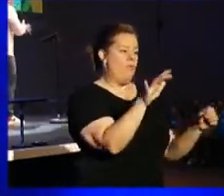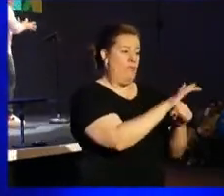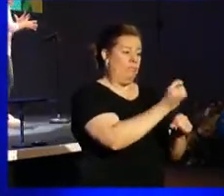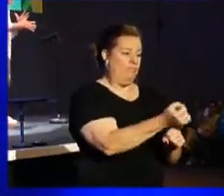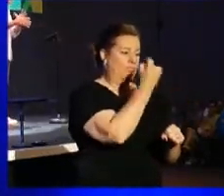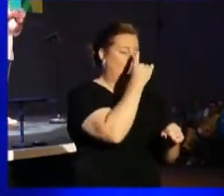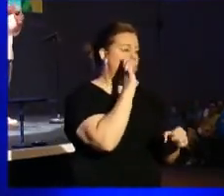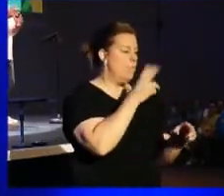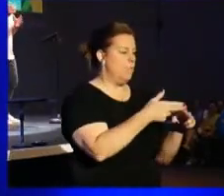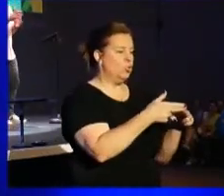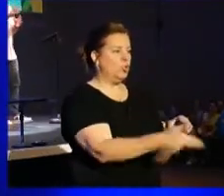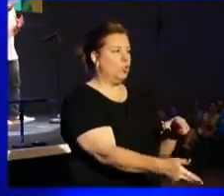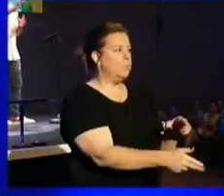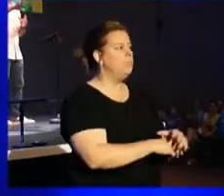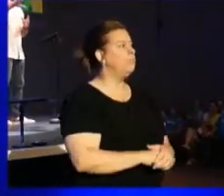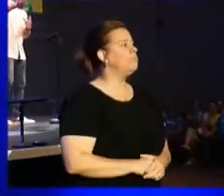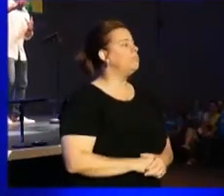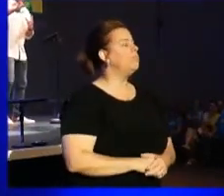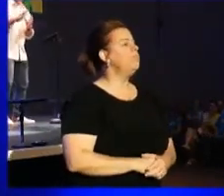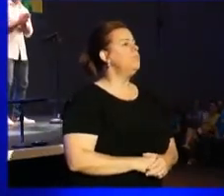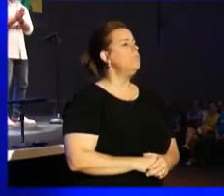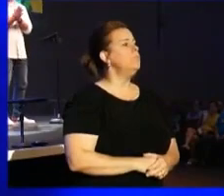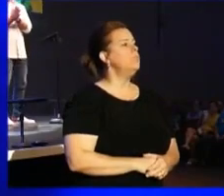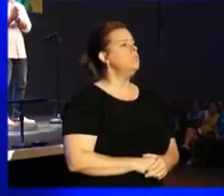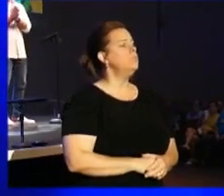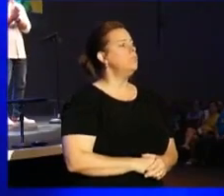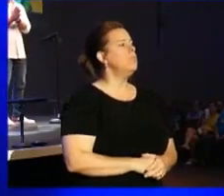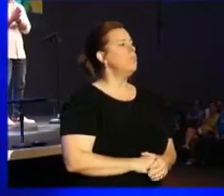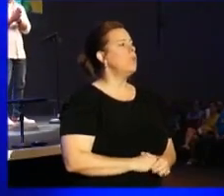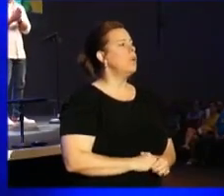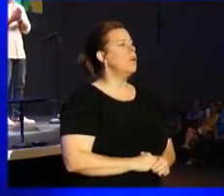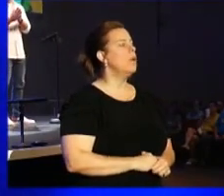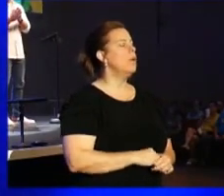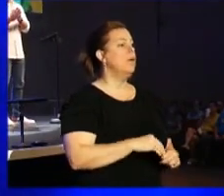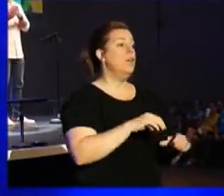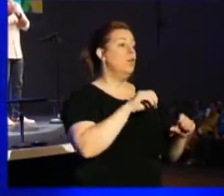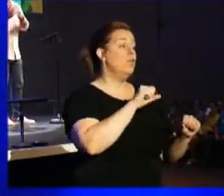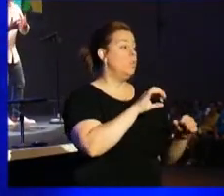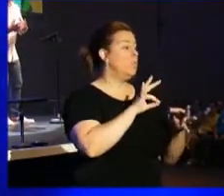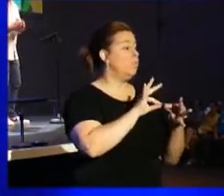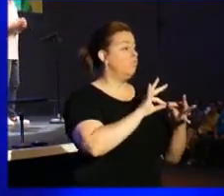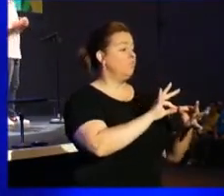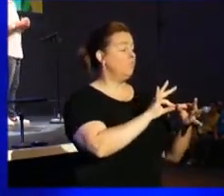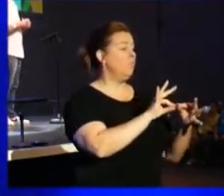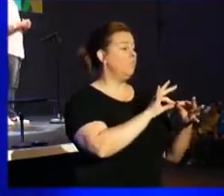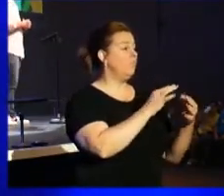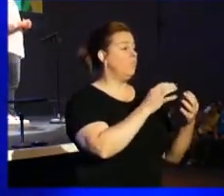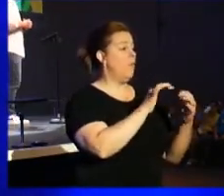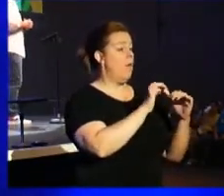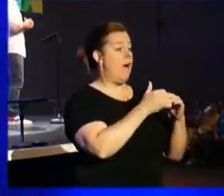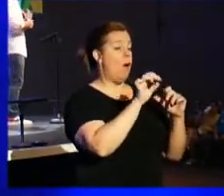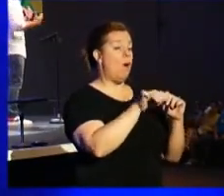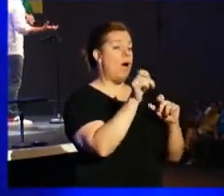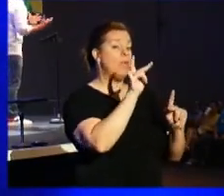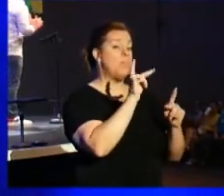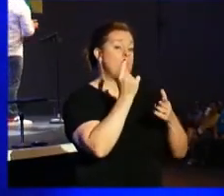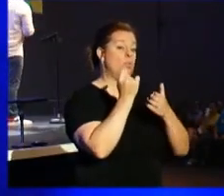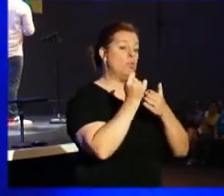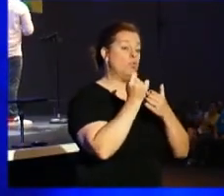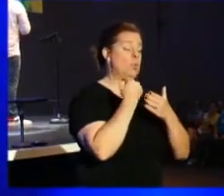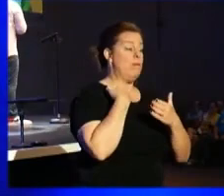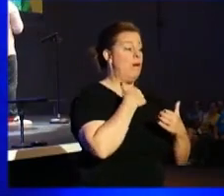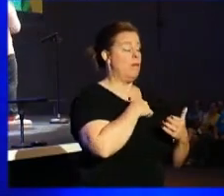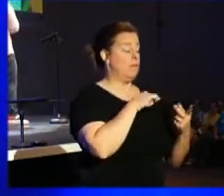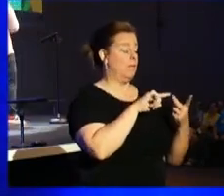temporary. It could be based on external factors in our world, like how people treat us, what kind of day we're